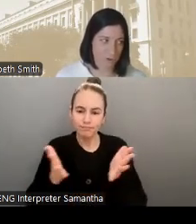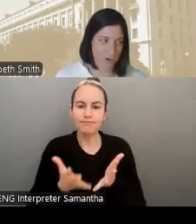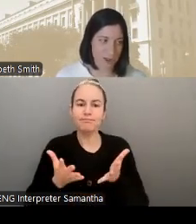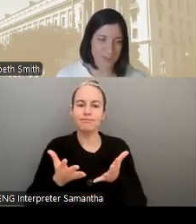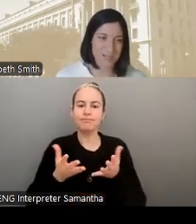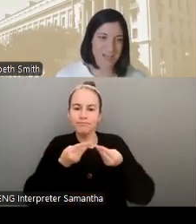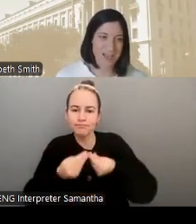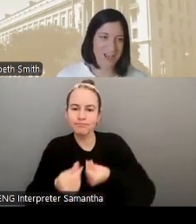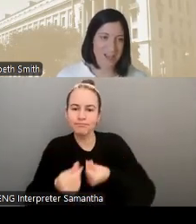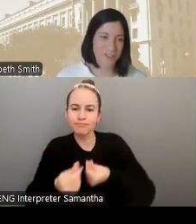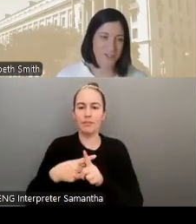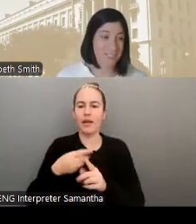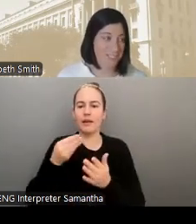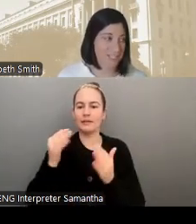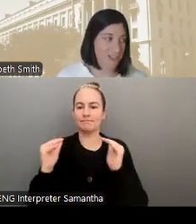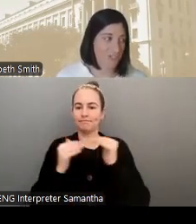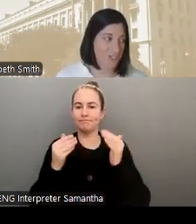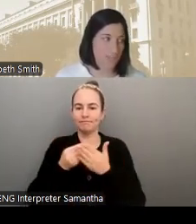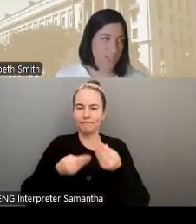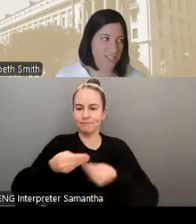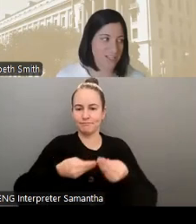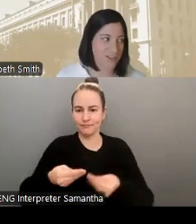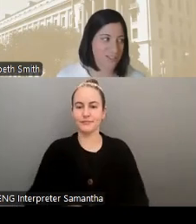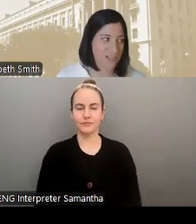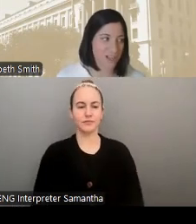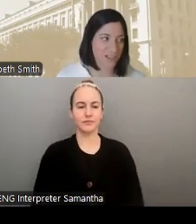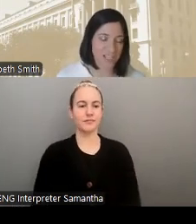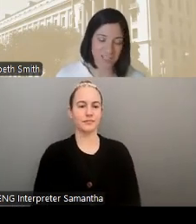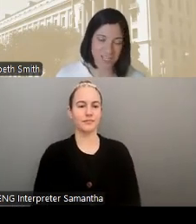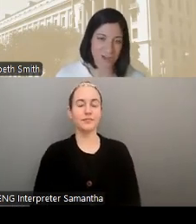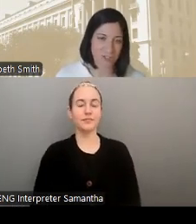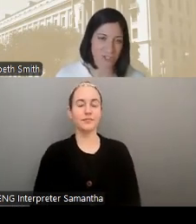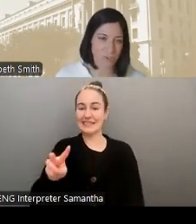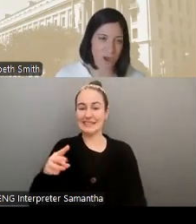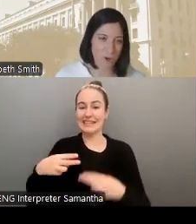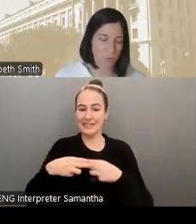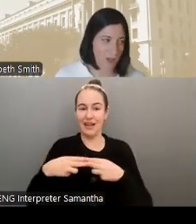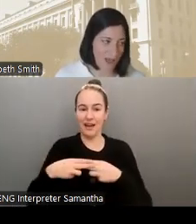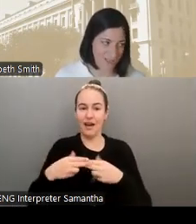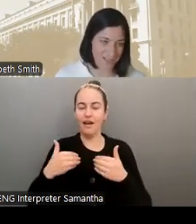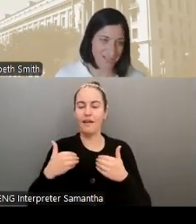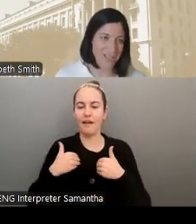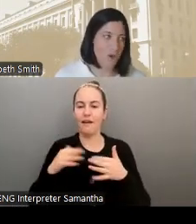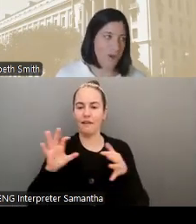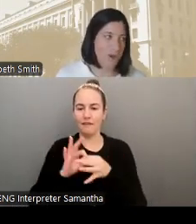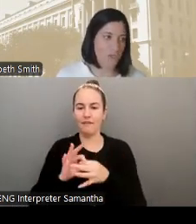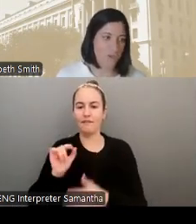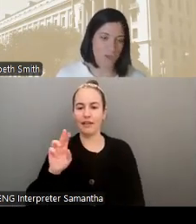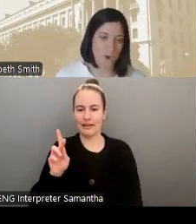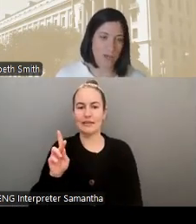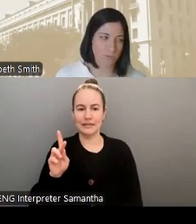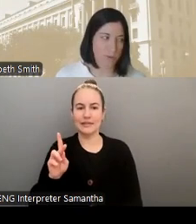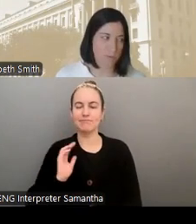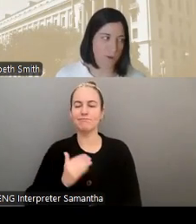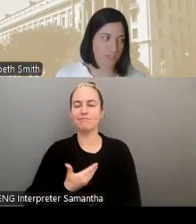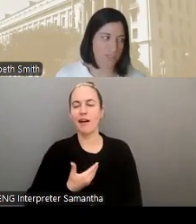these programs. As you may see on the screen, there's a link there to our hotline where you can